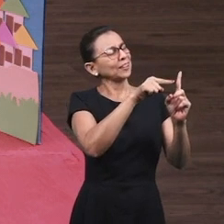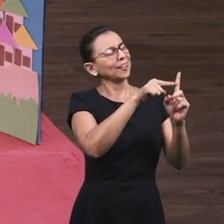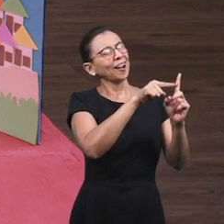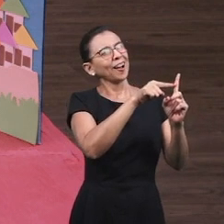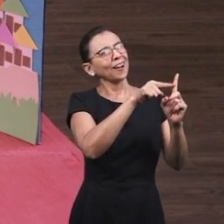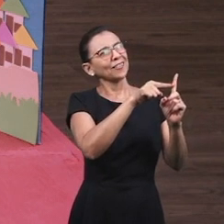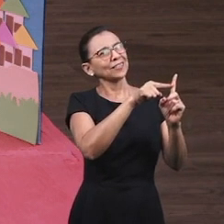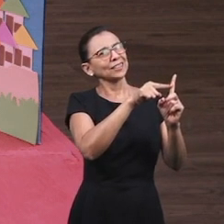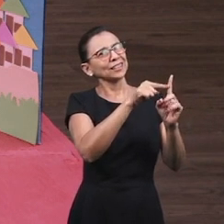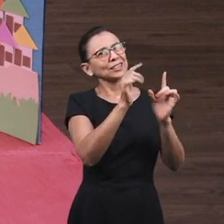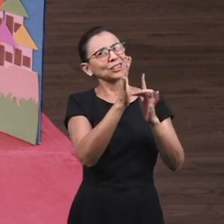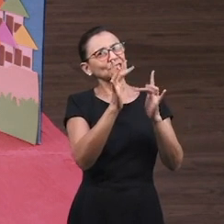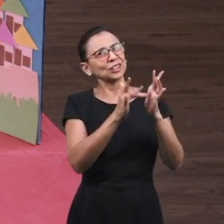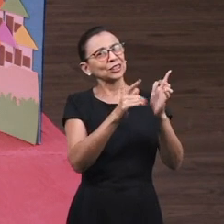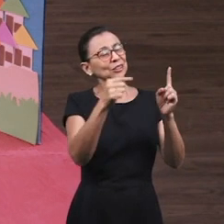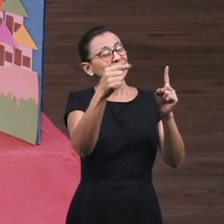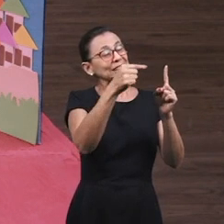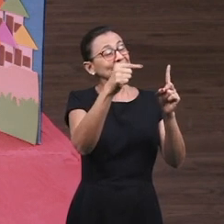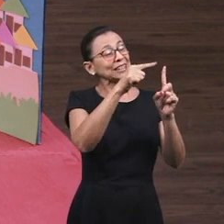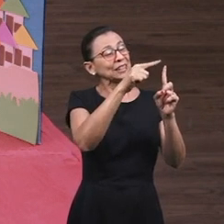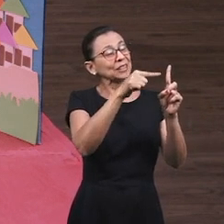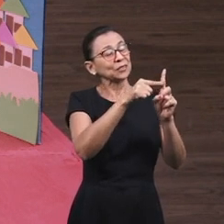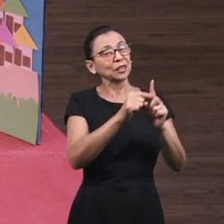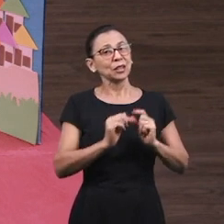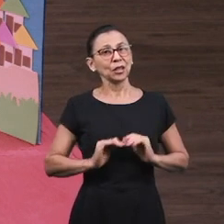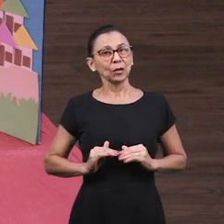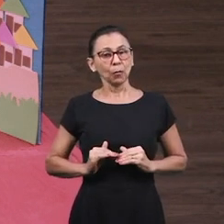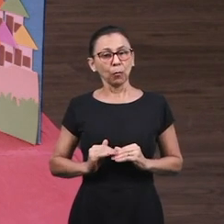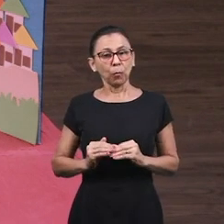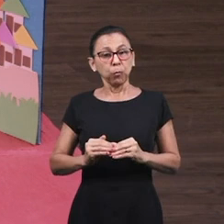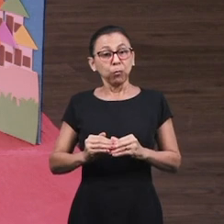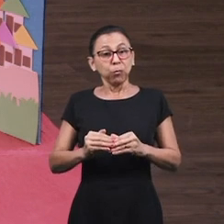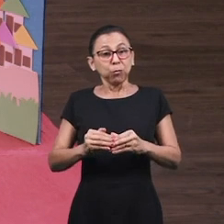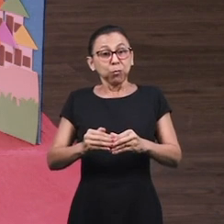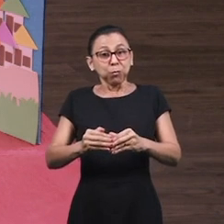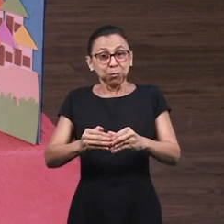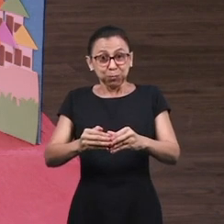and this baby was born and started to grow.